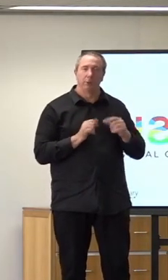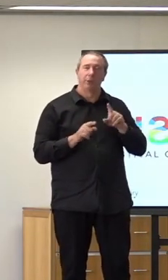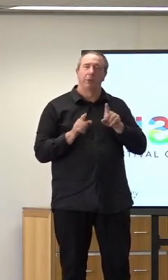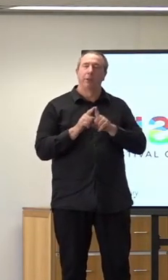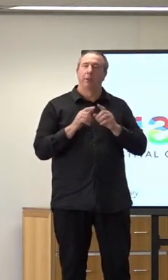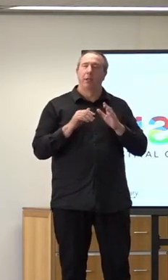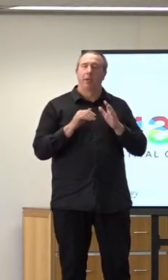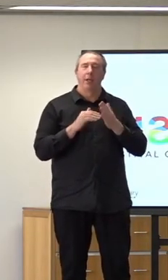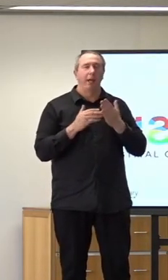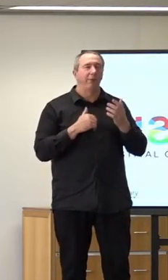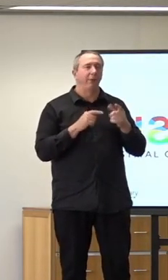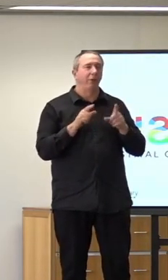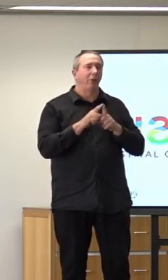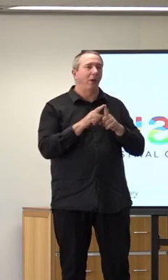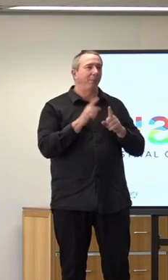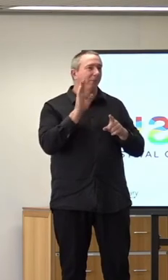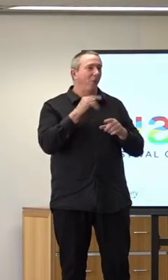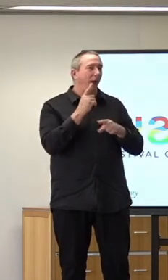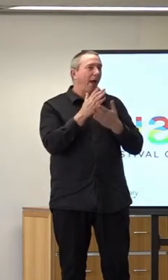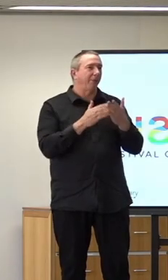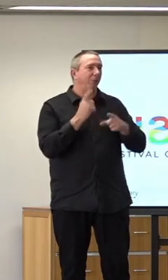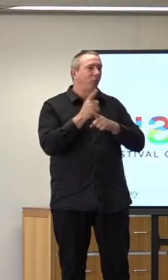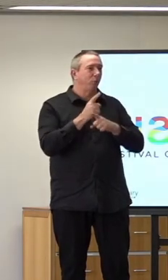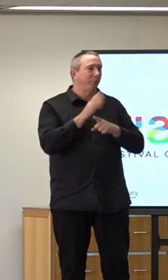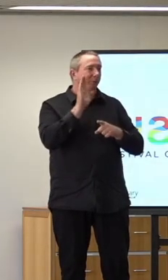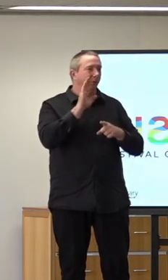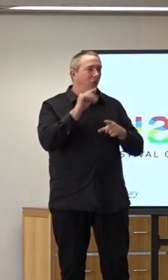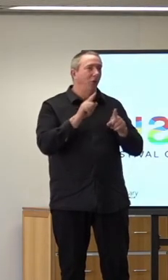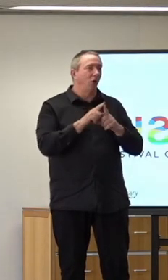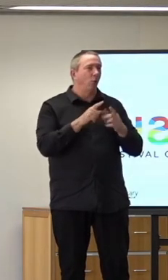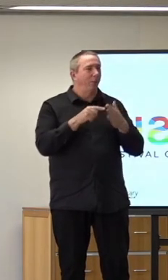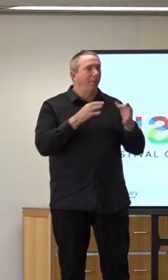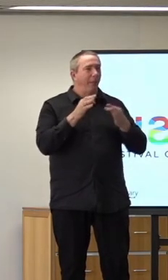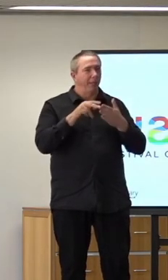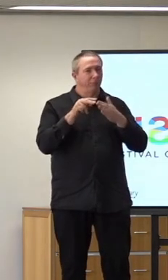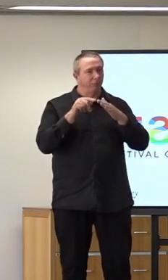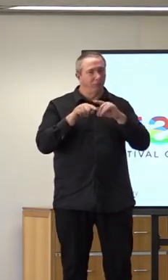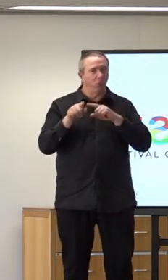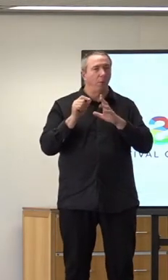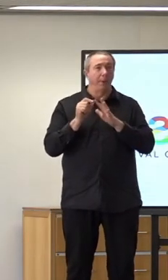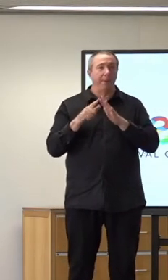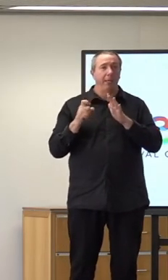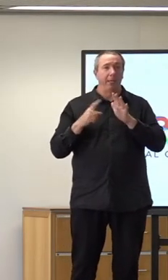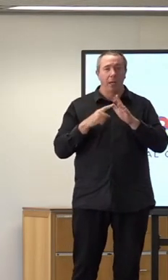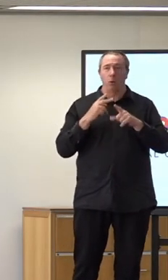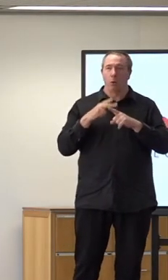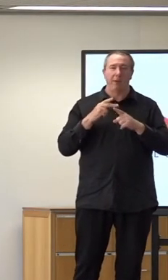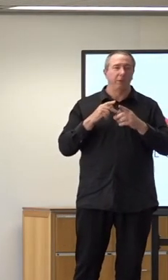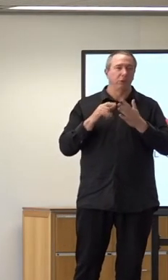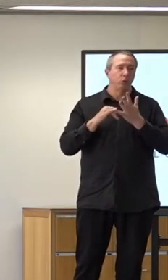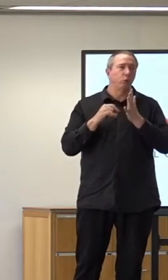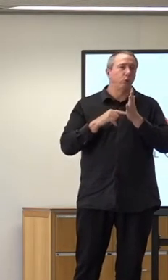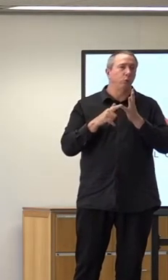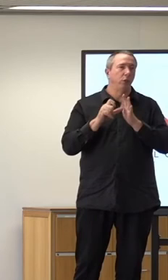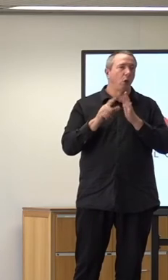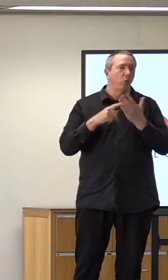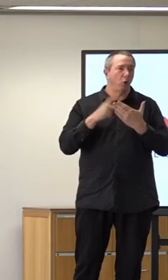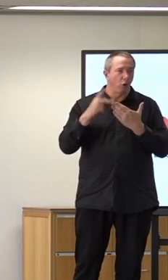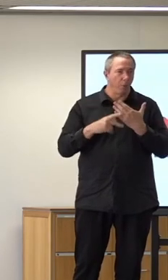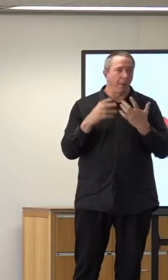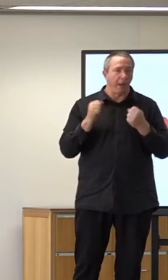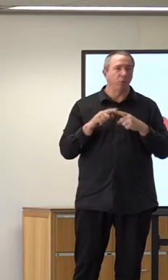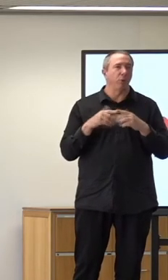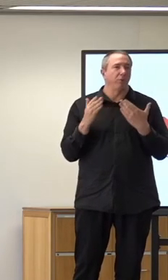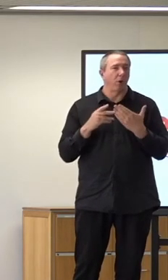we've got, as I sort of alluded to before, a bit of a trajectory from within Pika, where we run a studio program, we offer creative development opportunities, and then